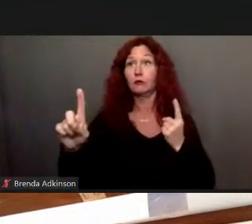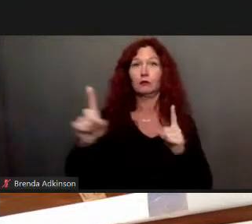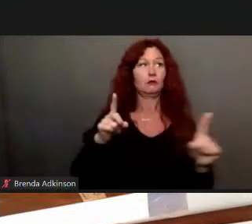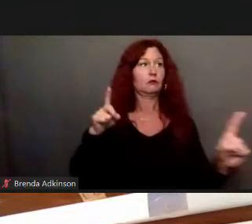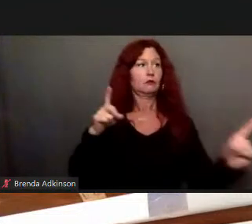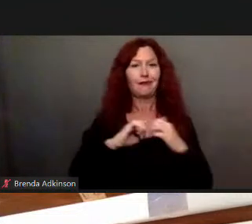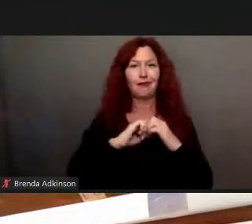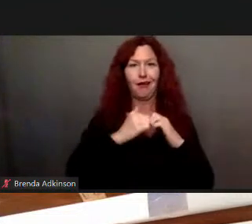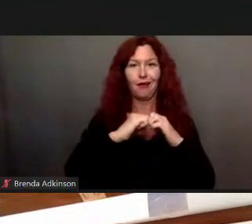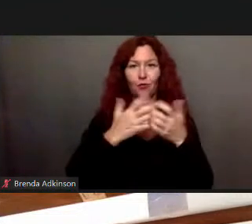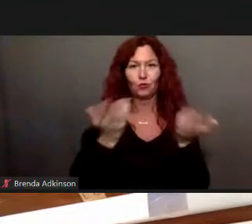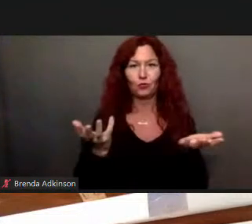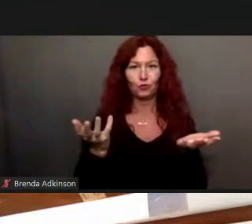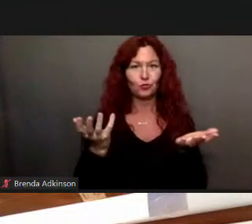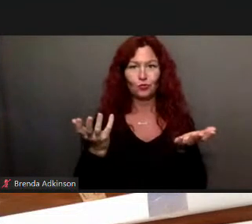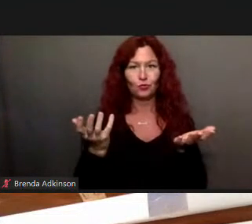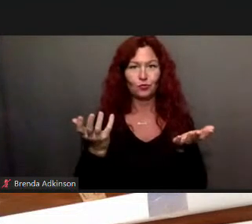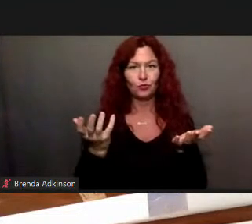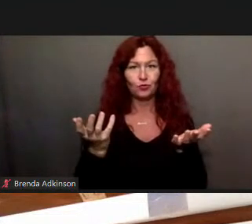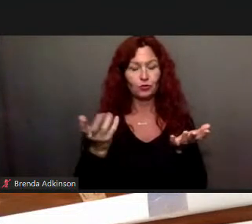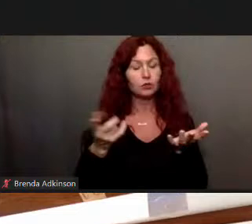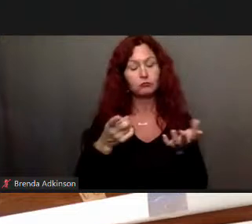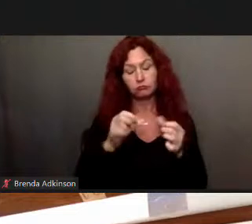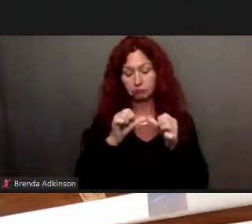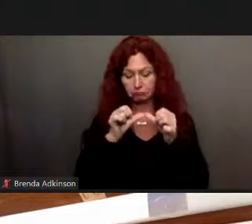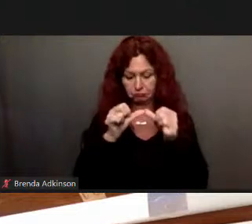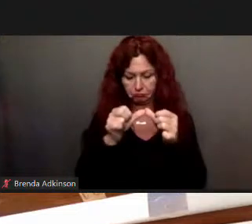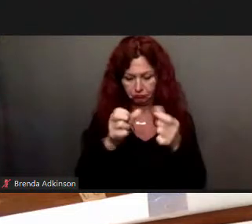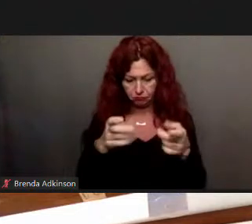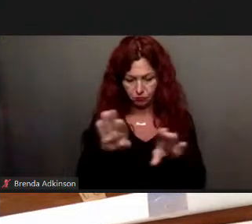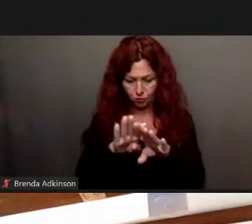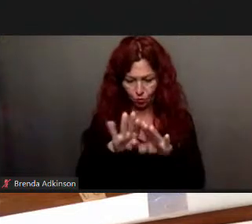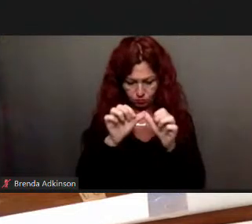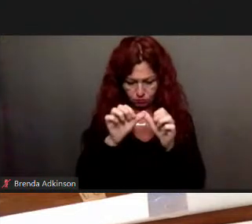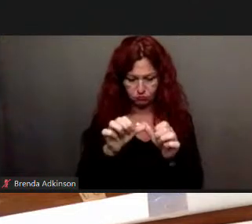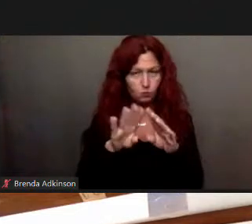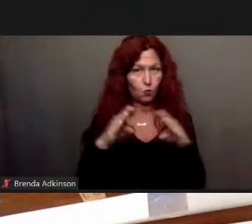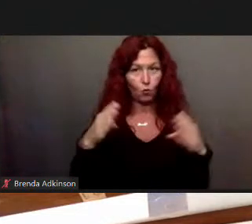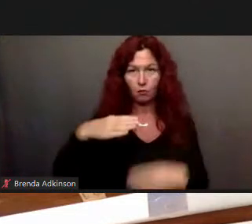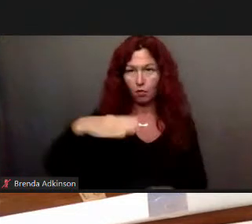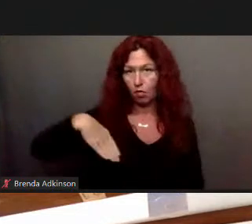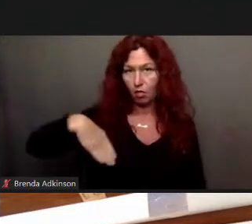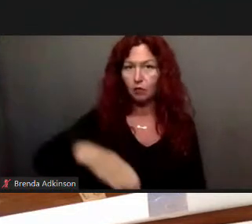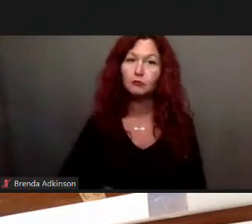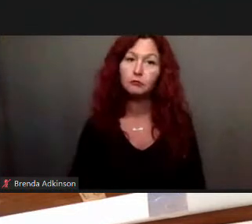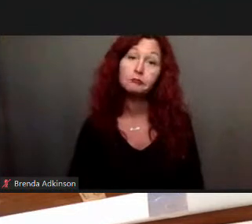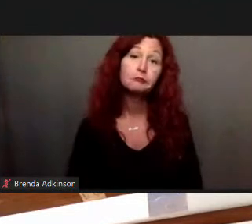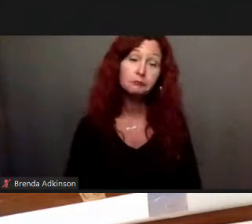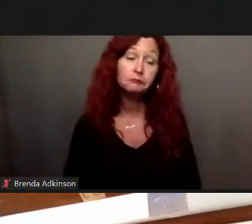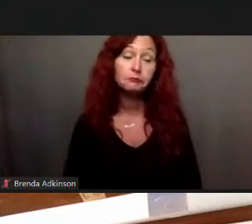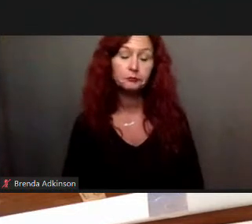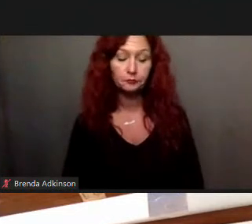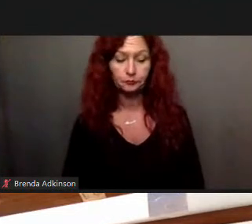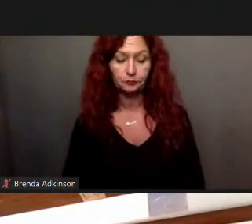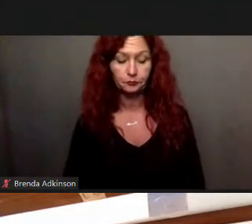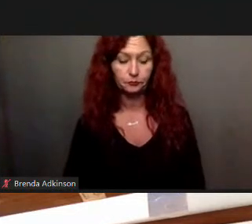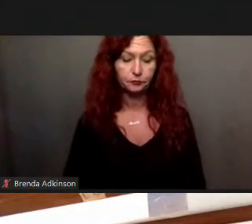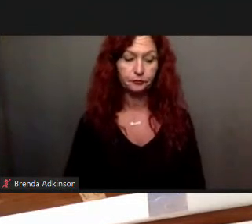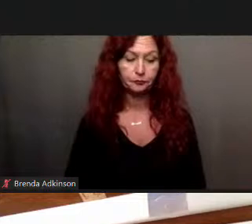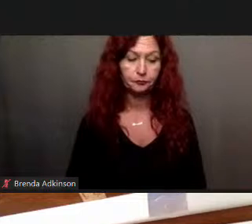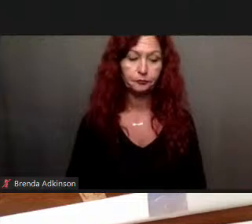things are probably going to stay closed. No, they will stay closed until we see improvement. Okay. Thank you. Okay, up next, Fox Sports Radio, Andy